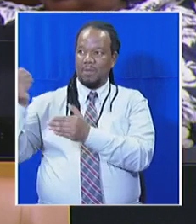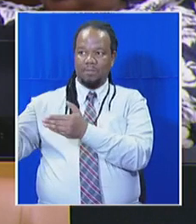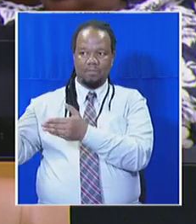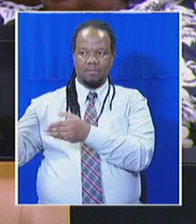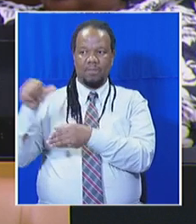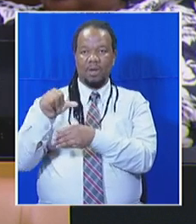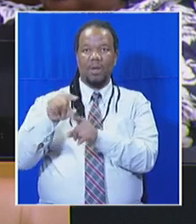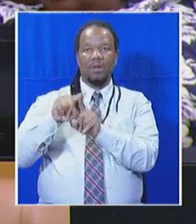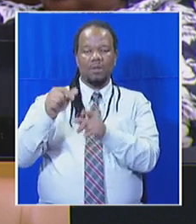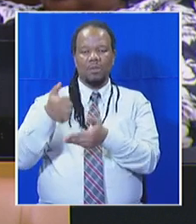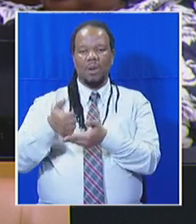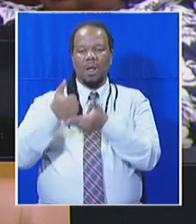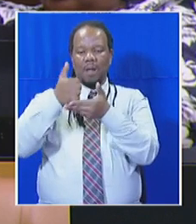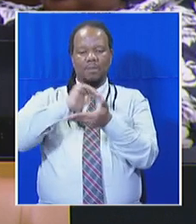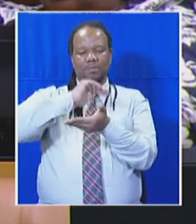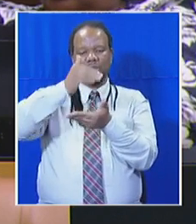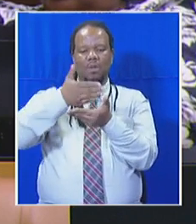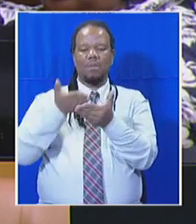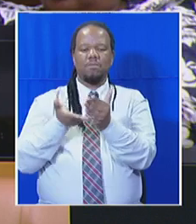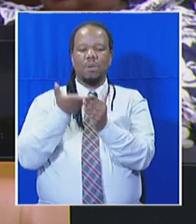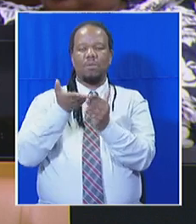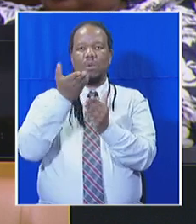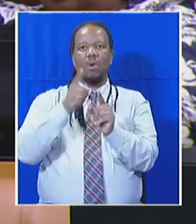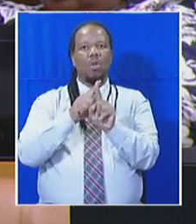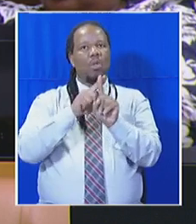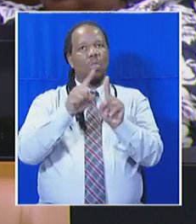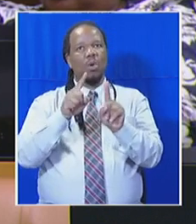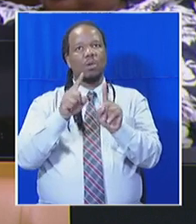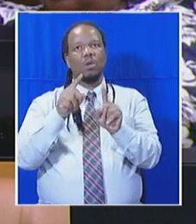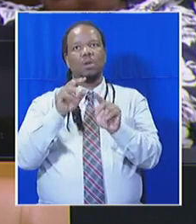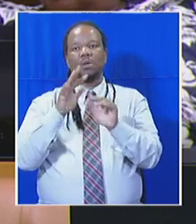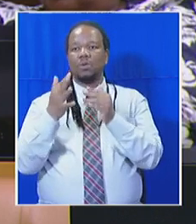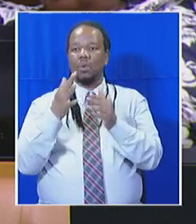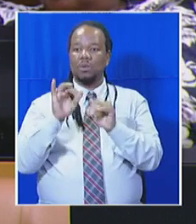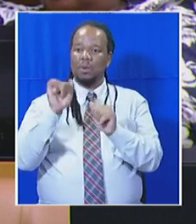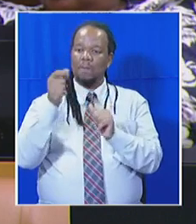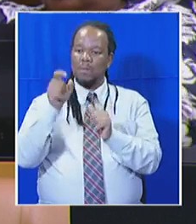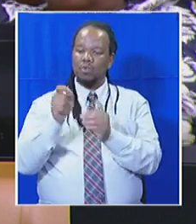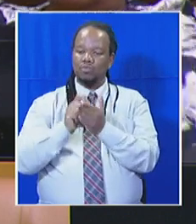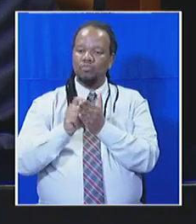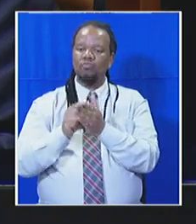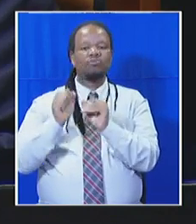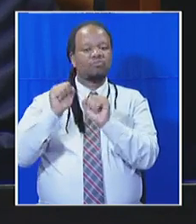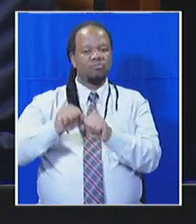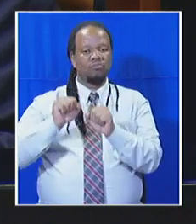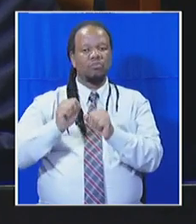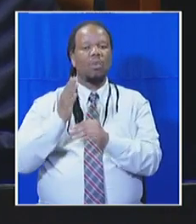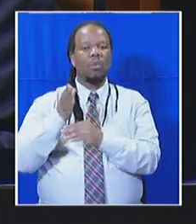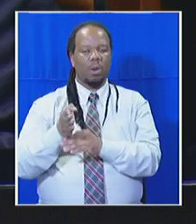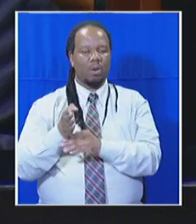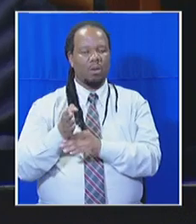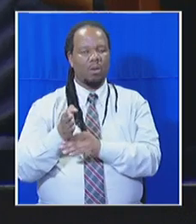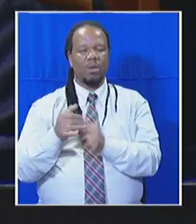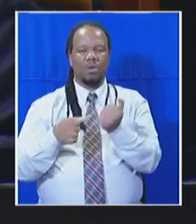the scheme's revenue without begging them to sign consent. I thank you. Deputy